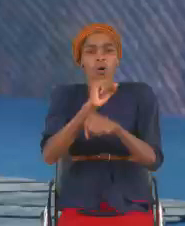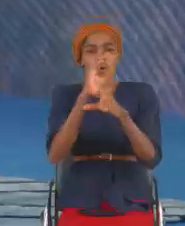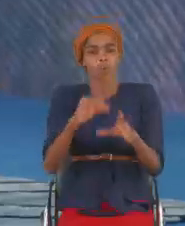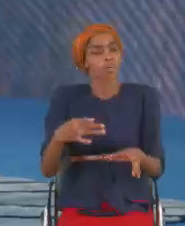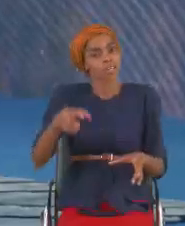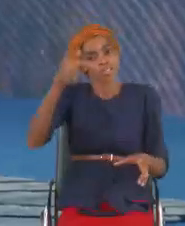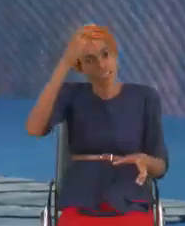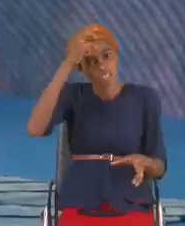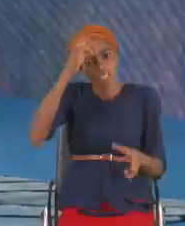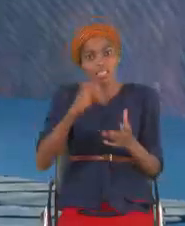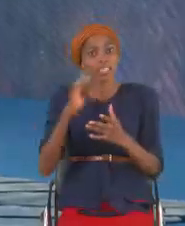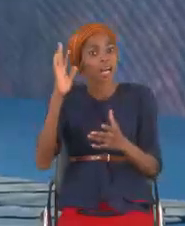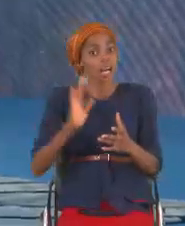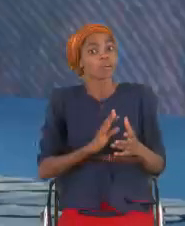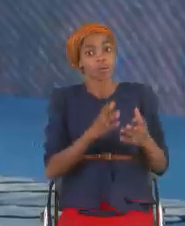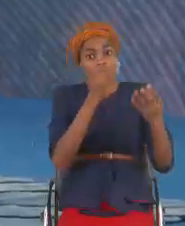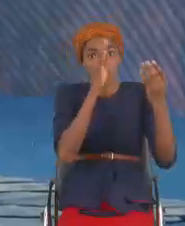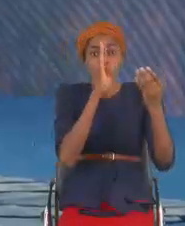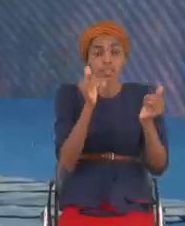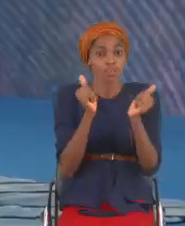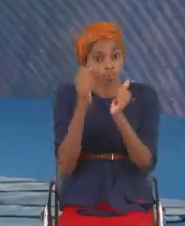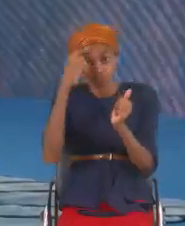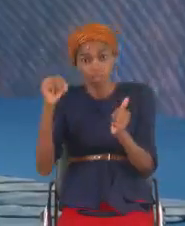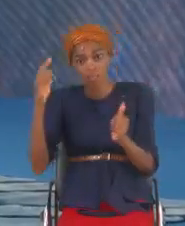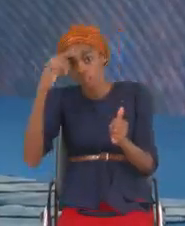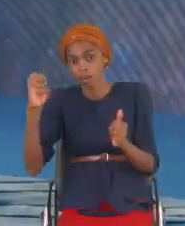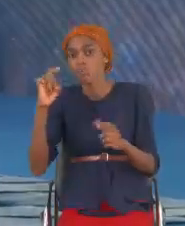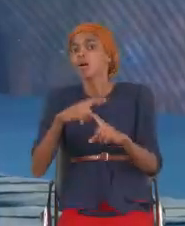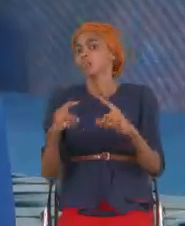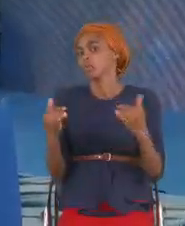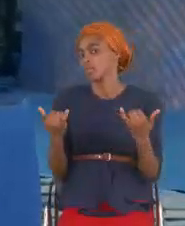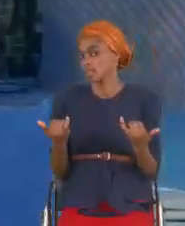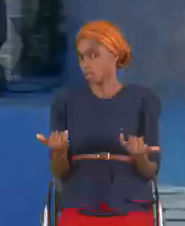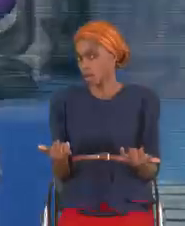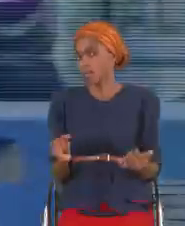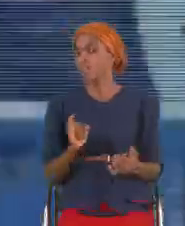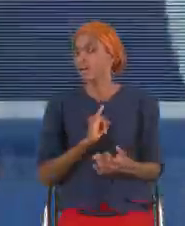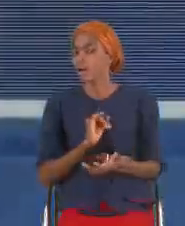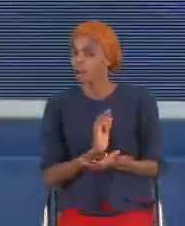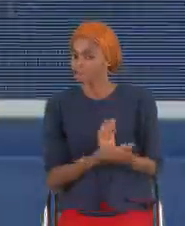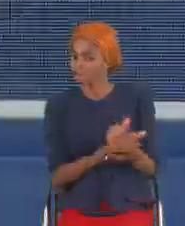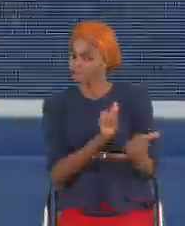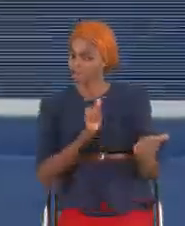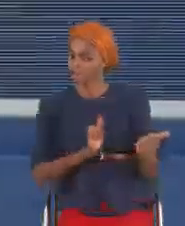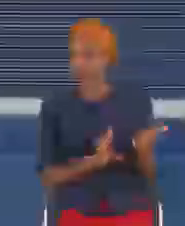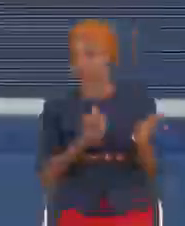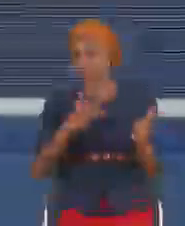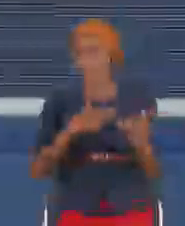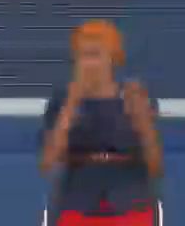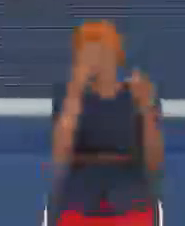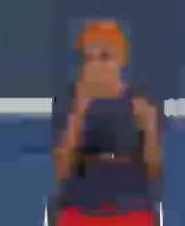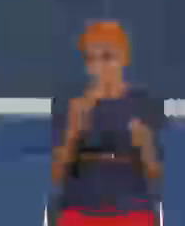Satan that I'll be for them forever. But now I withdraw my loyalty from